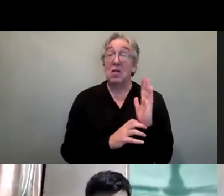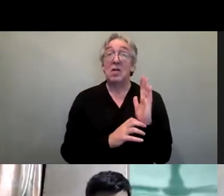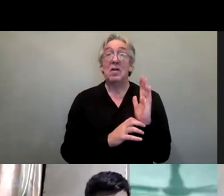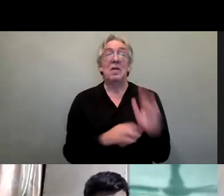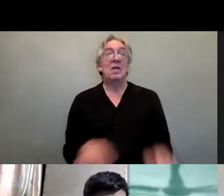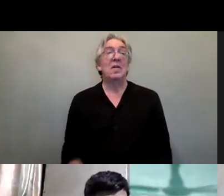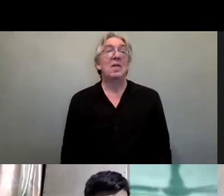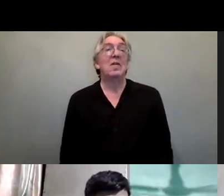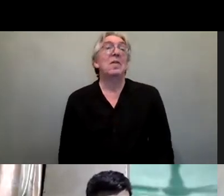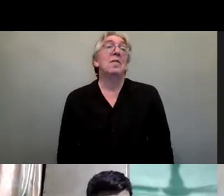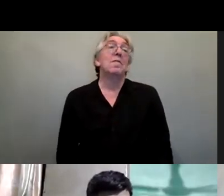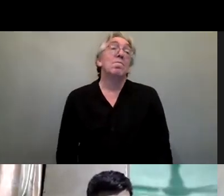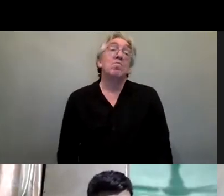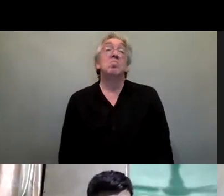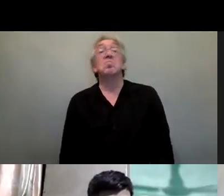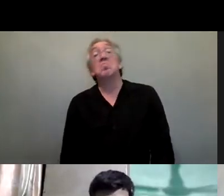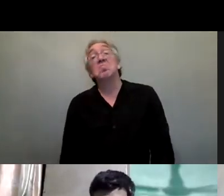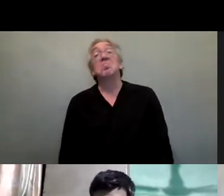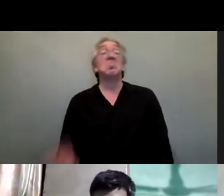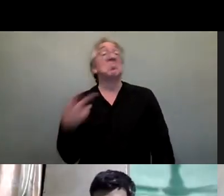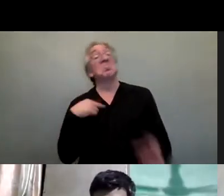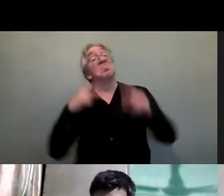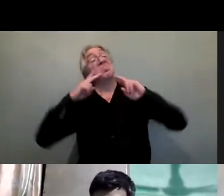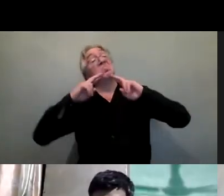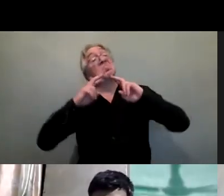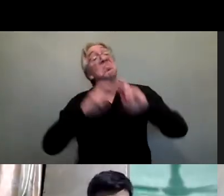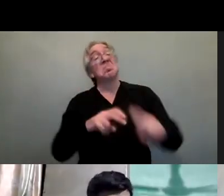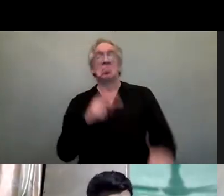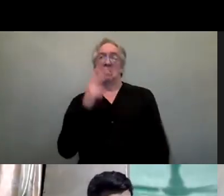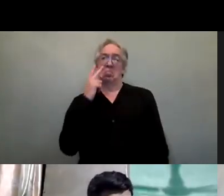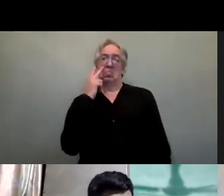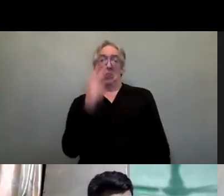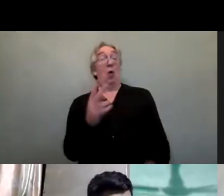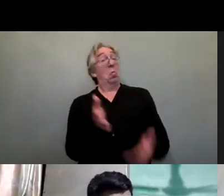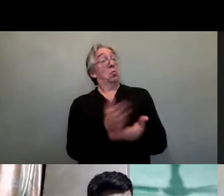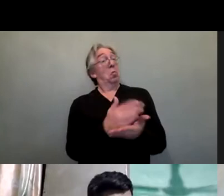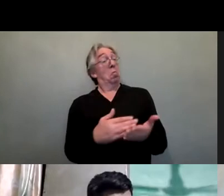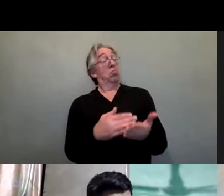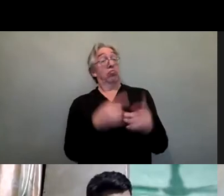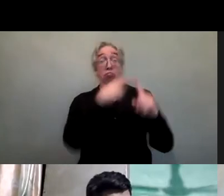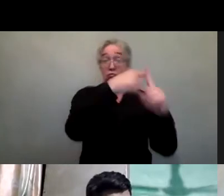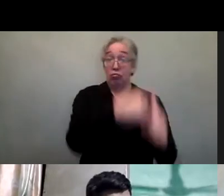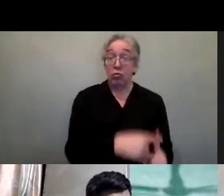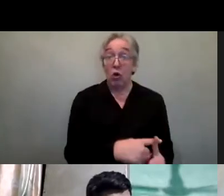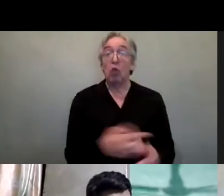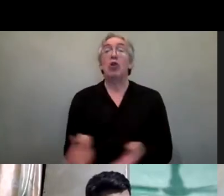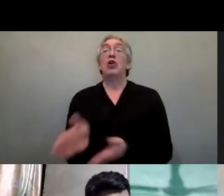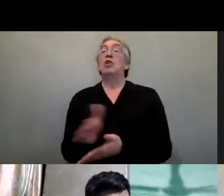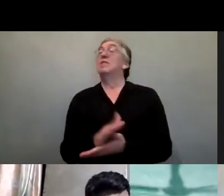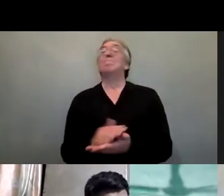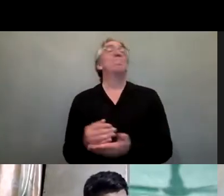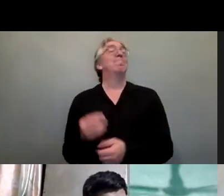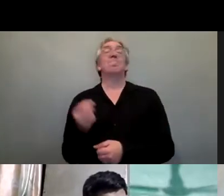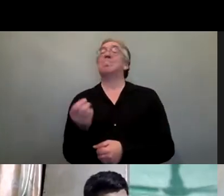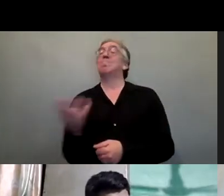and some really critical gaps. But first of all, it's important to consider in any country